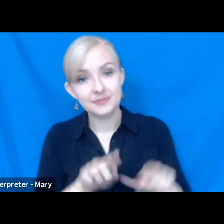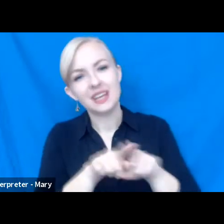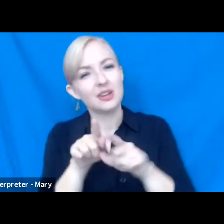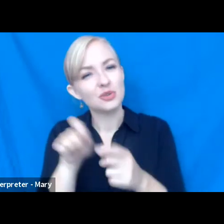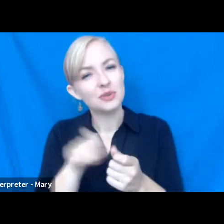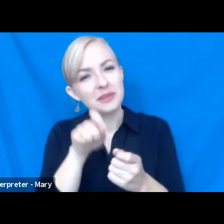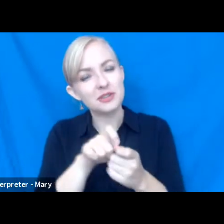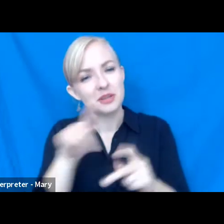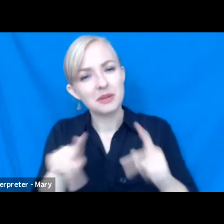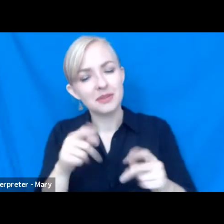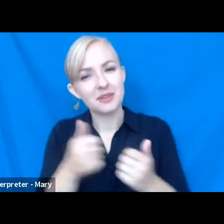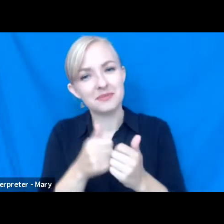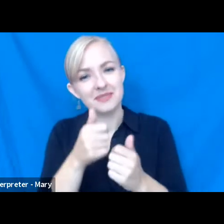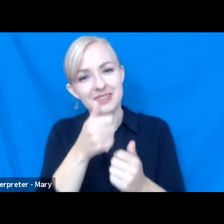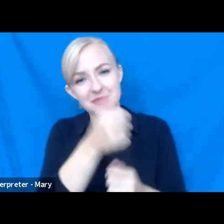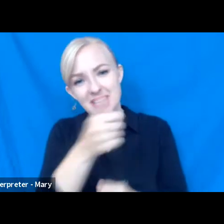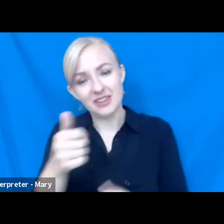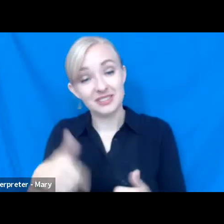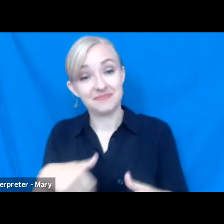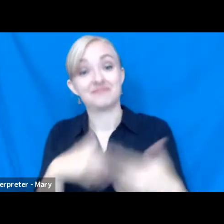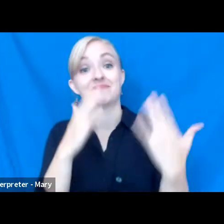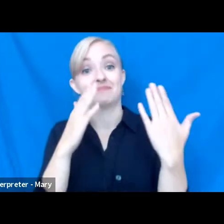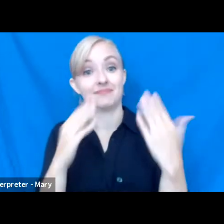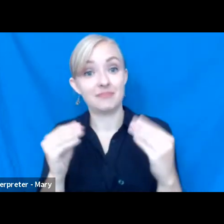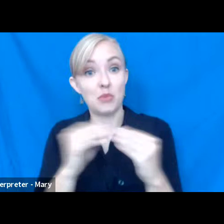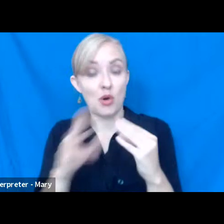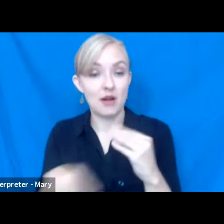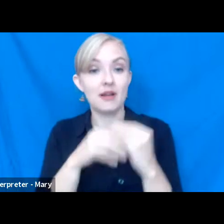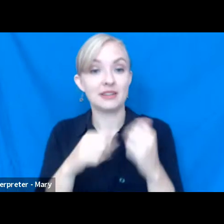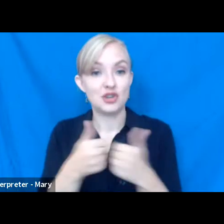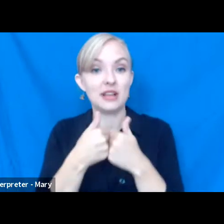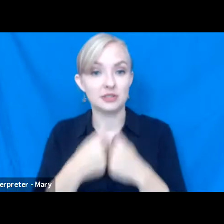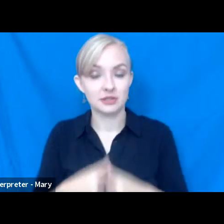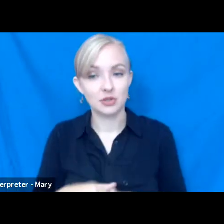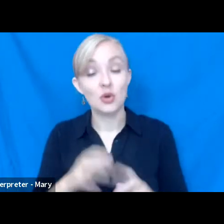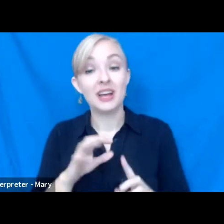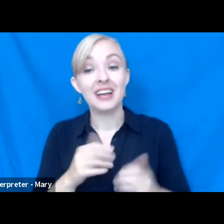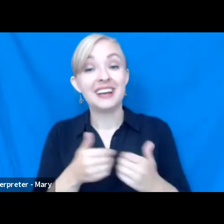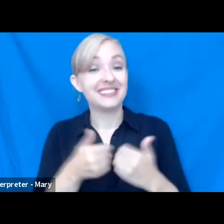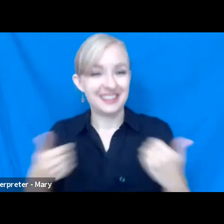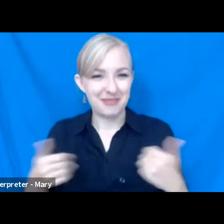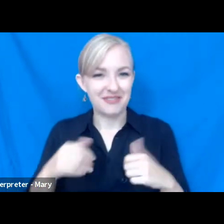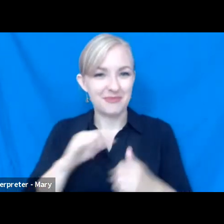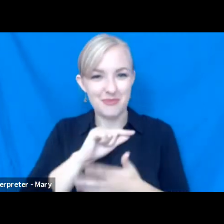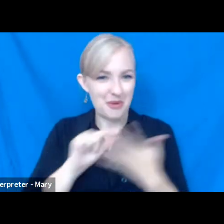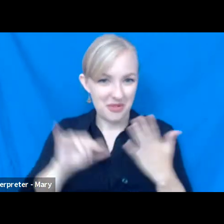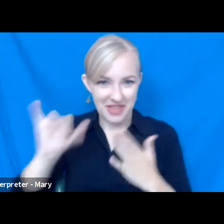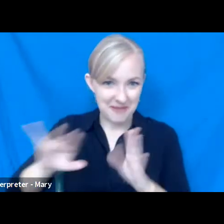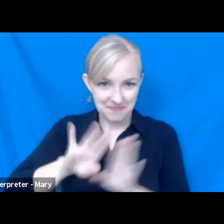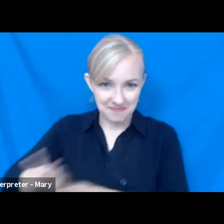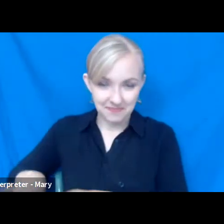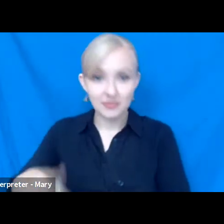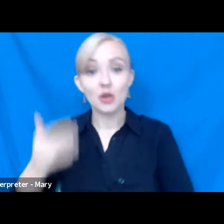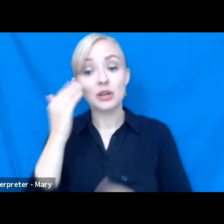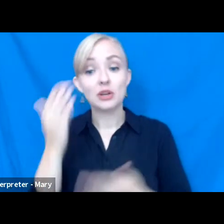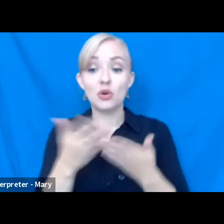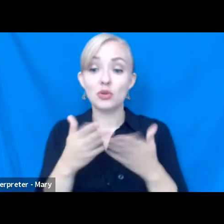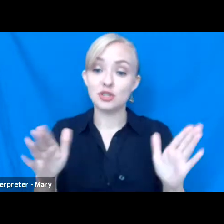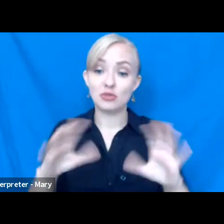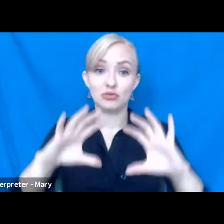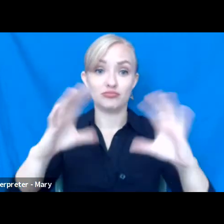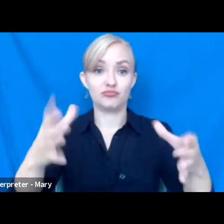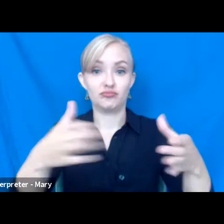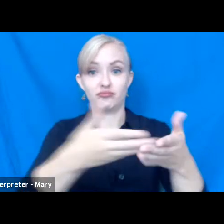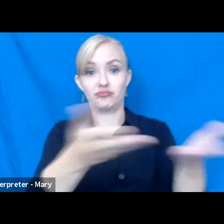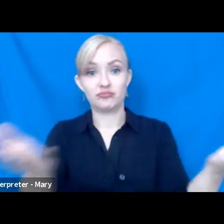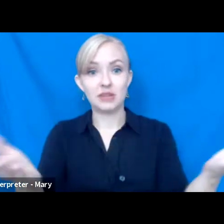especially people that are facing extra challenges. So aside from these issues, we know that for the general population, evictions are